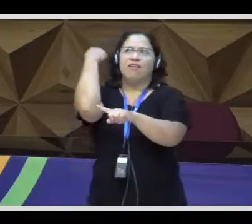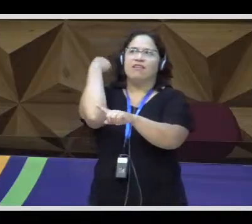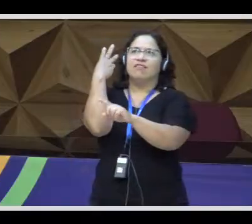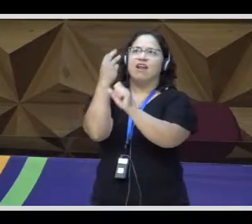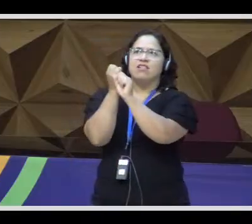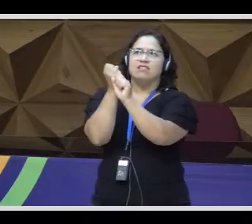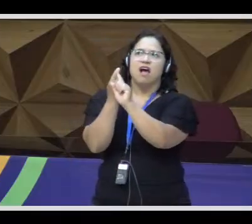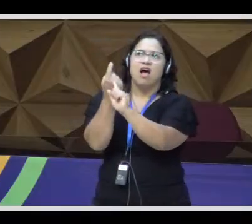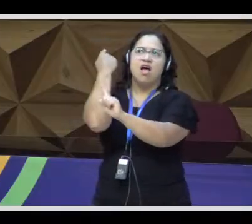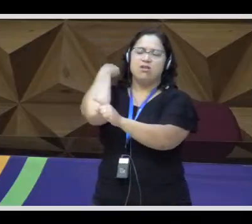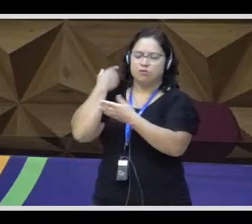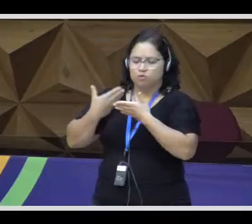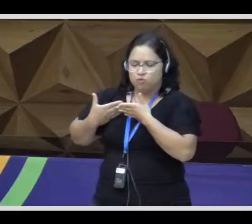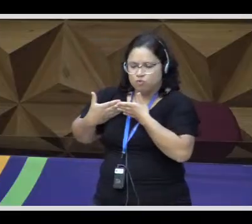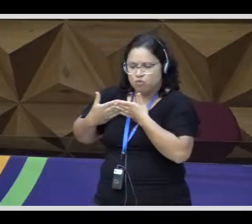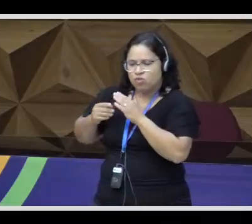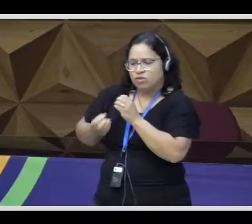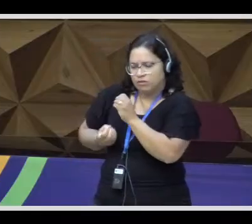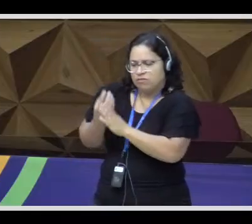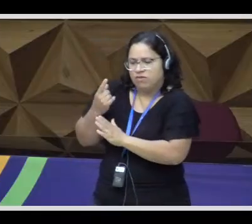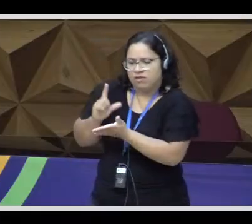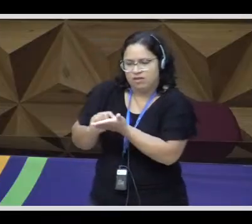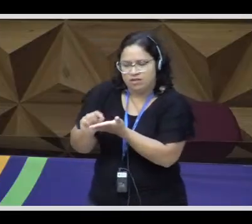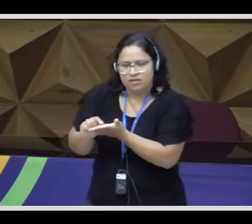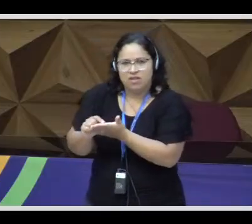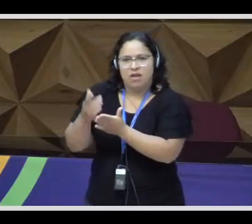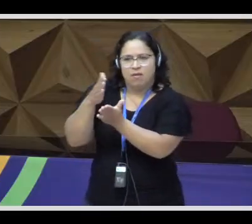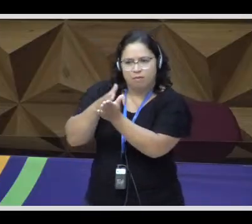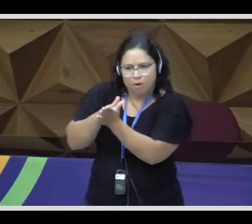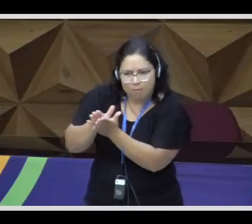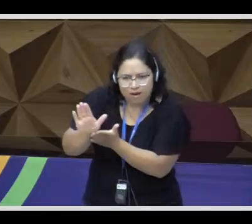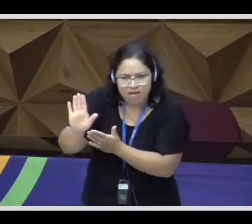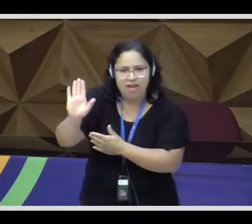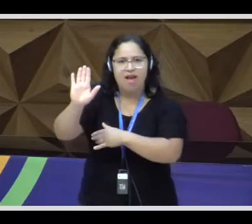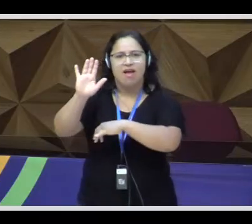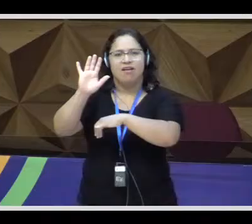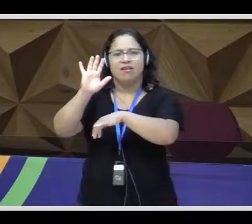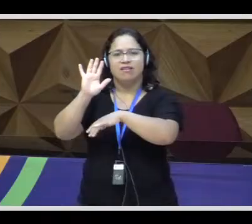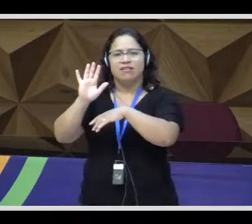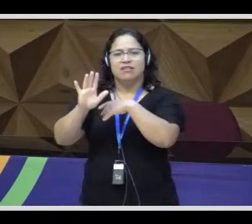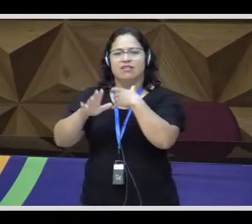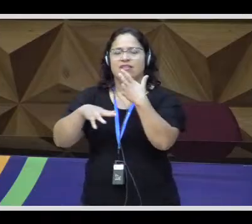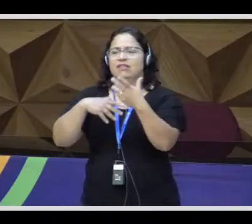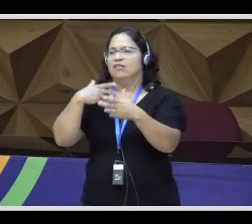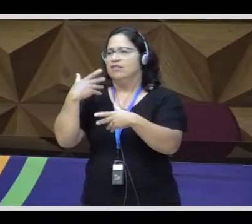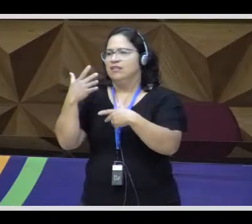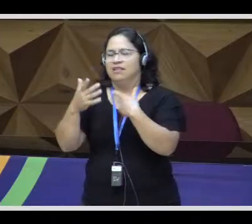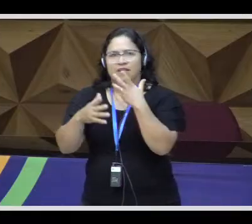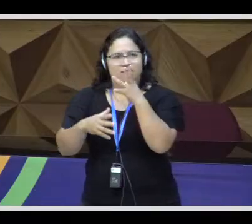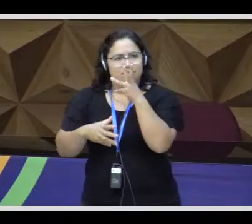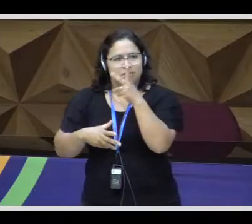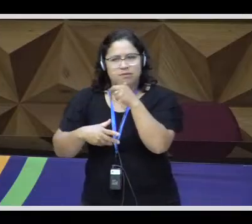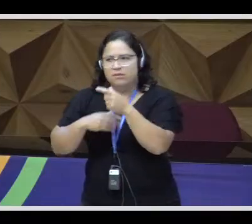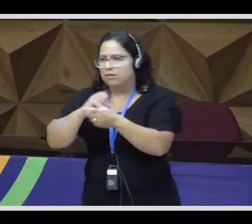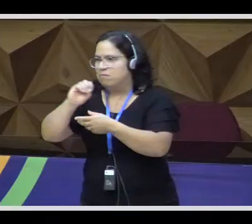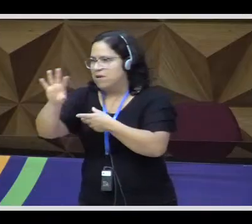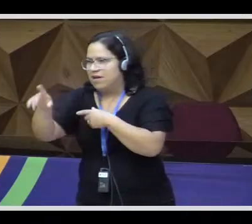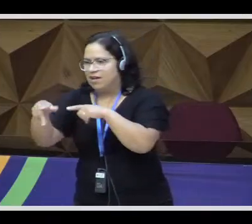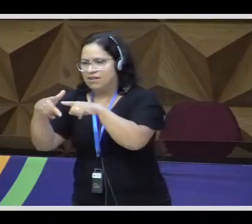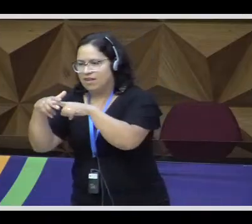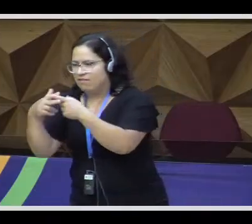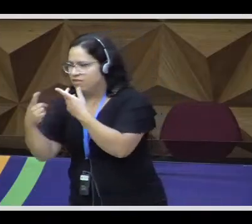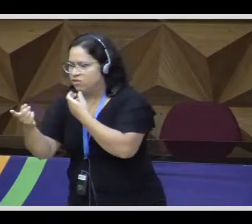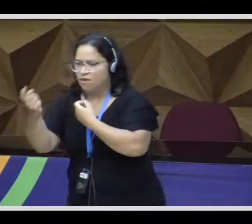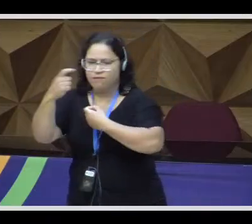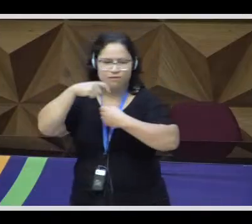you know, in order to publish, you have to fix everything, right? And then your reviewers look at your work, and then